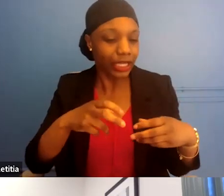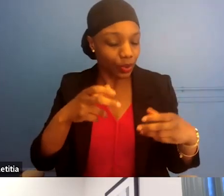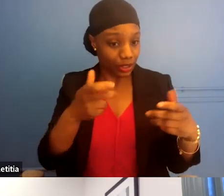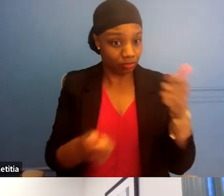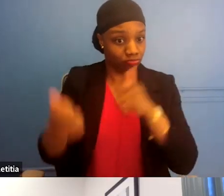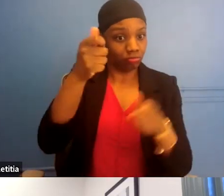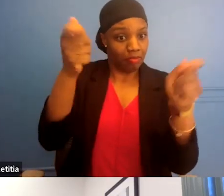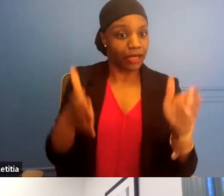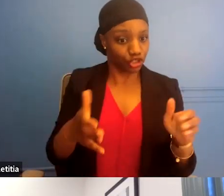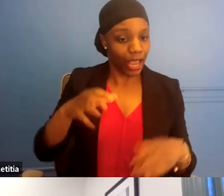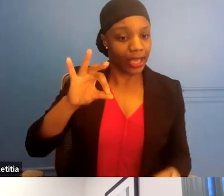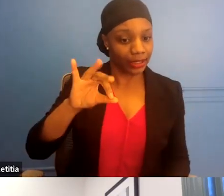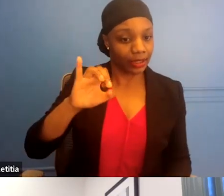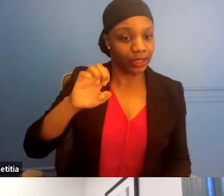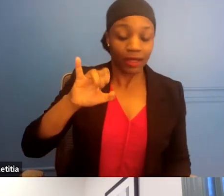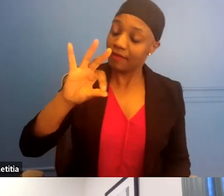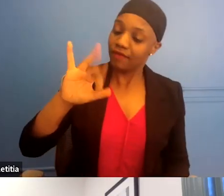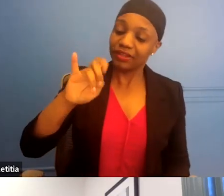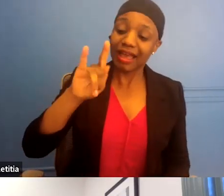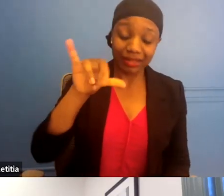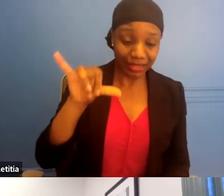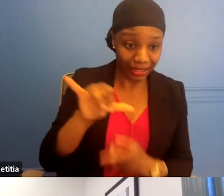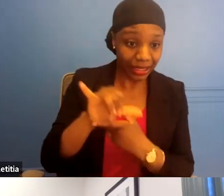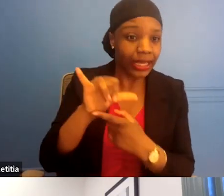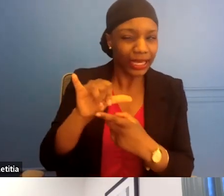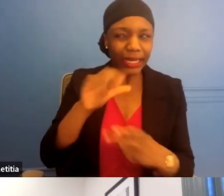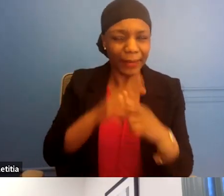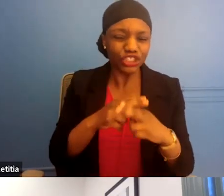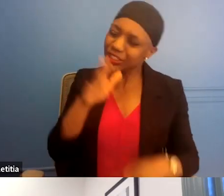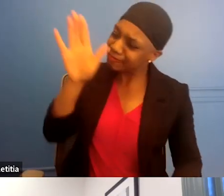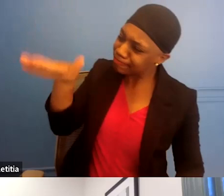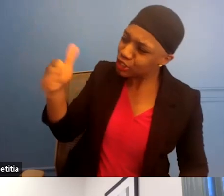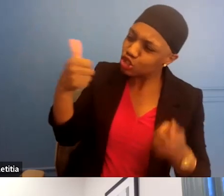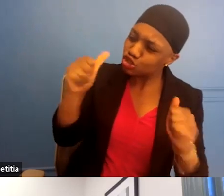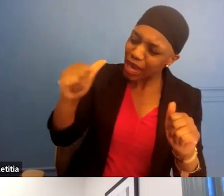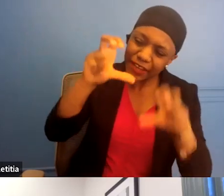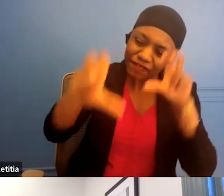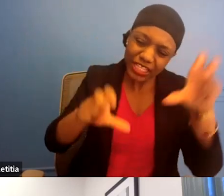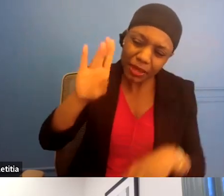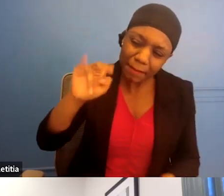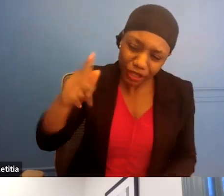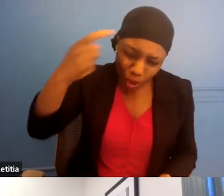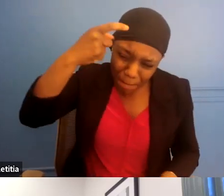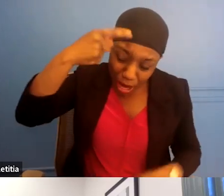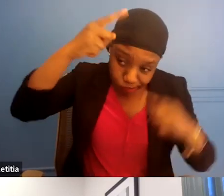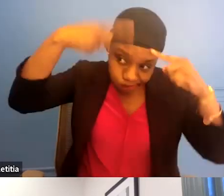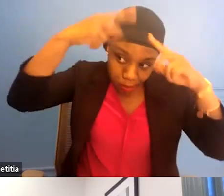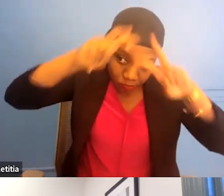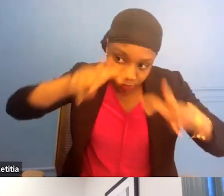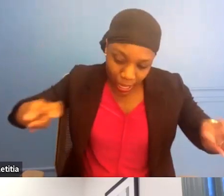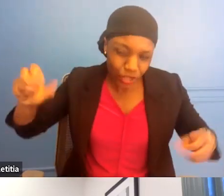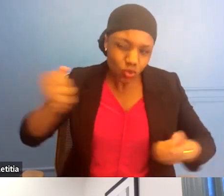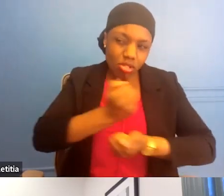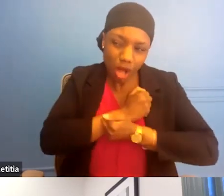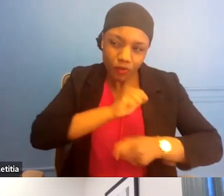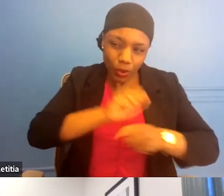Fidelity. He's the one who kind of mentioned this kernel of, you should try investment banking. You know, you have an analytical brain. On the other hand, you love working